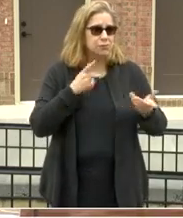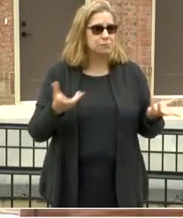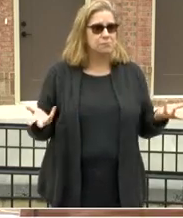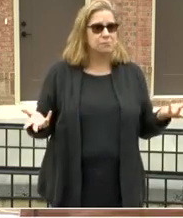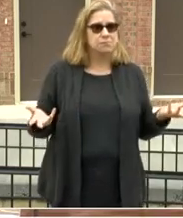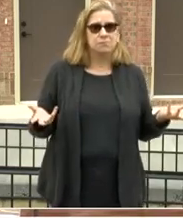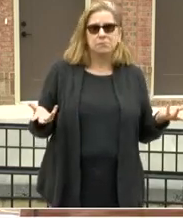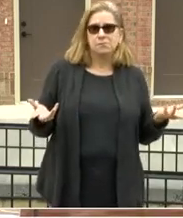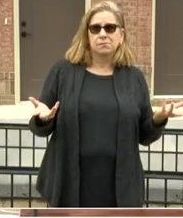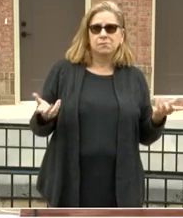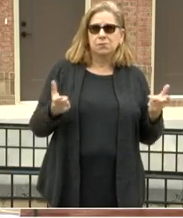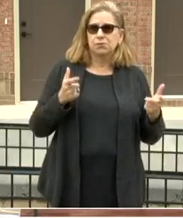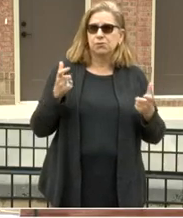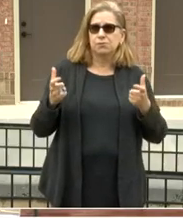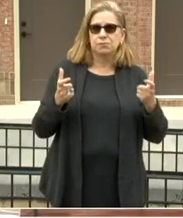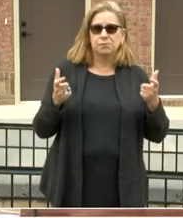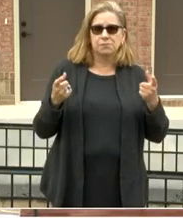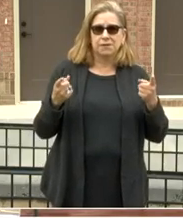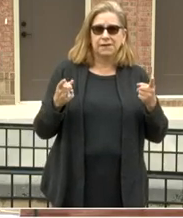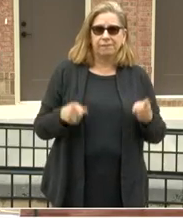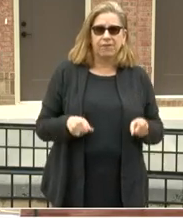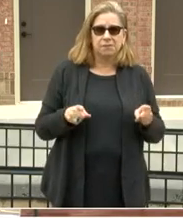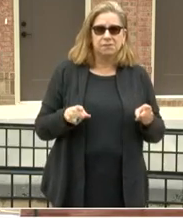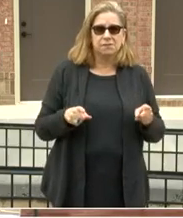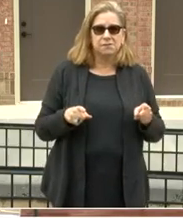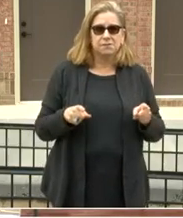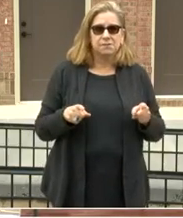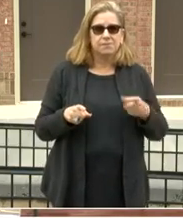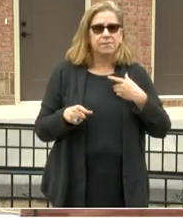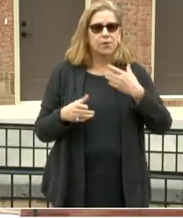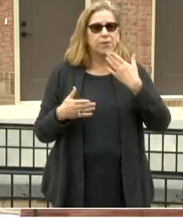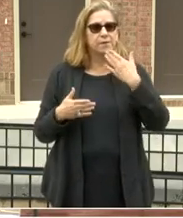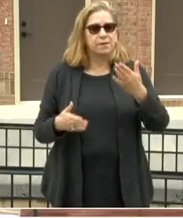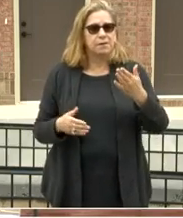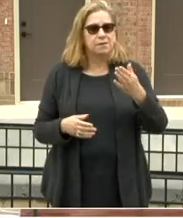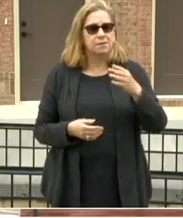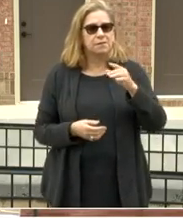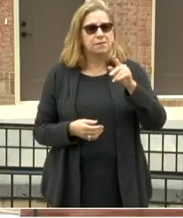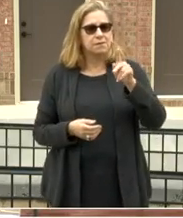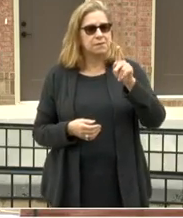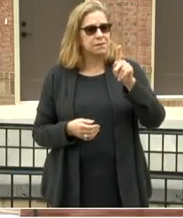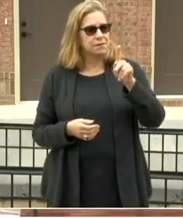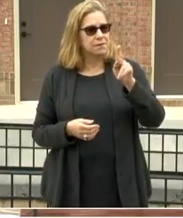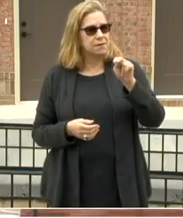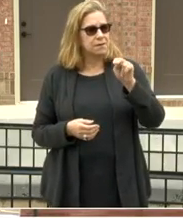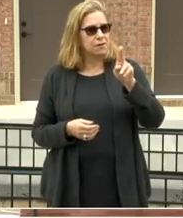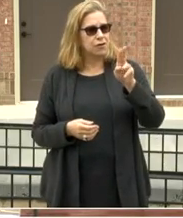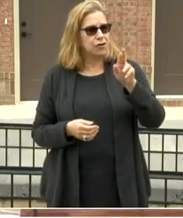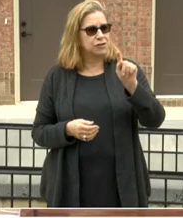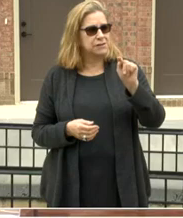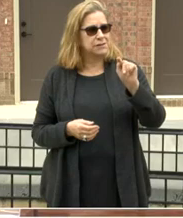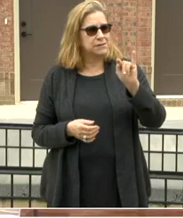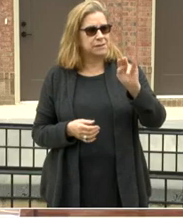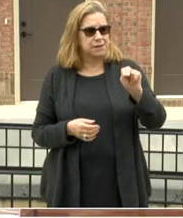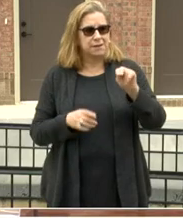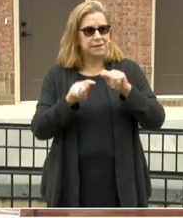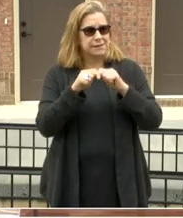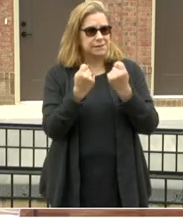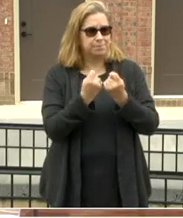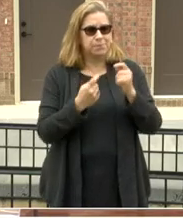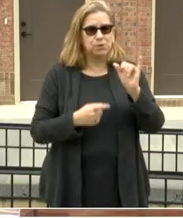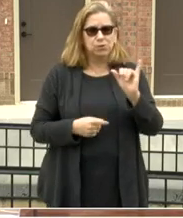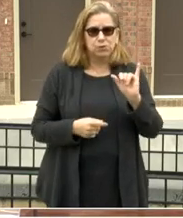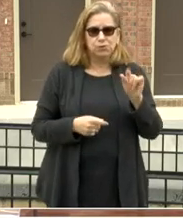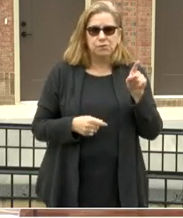to thank Don Knutson, who will speak in a moment, and the whole of his team. Mana Homes, our affordable housing